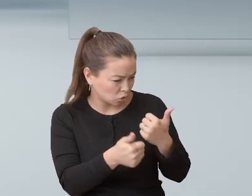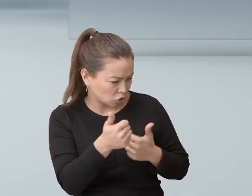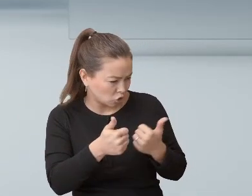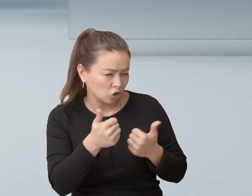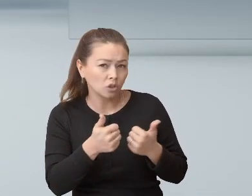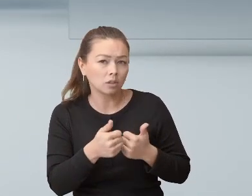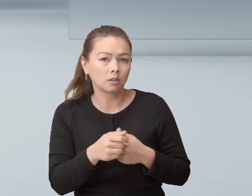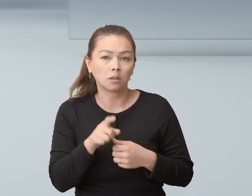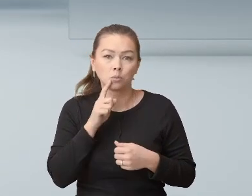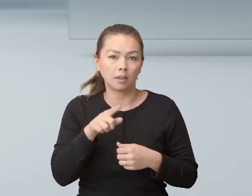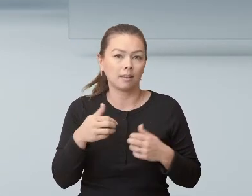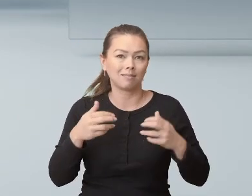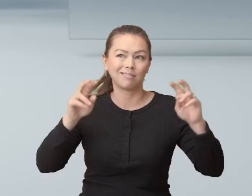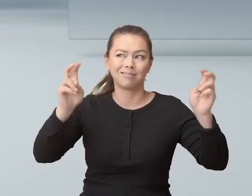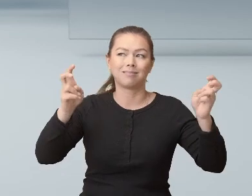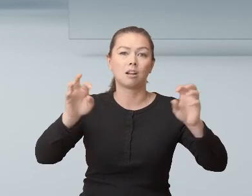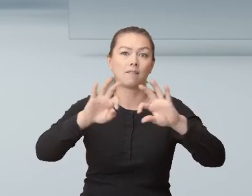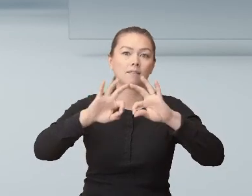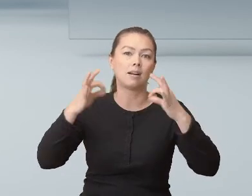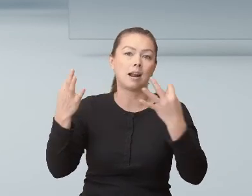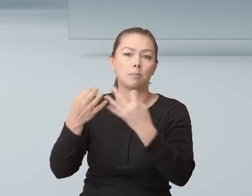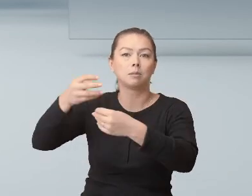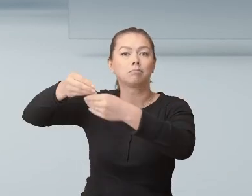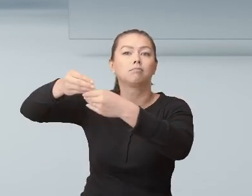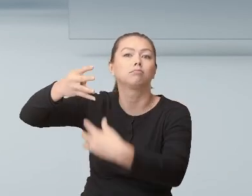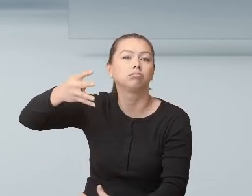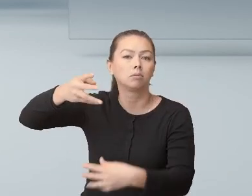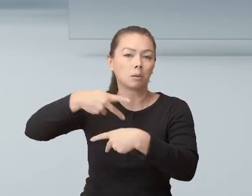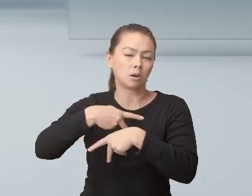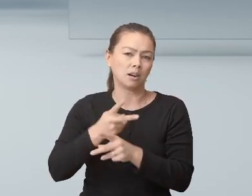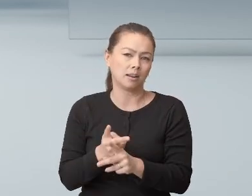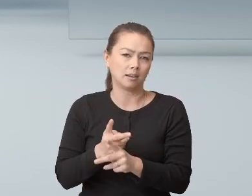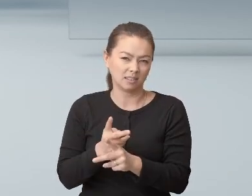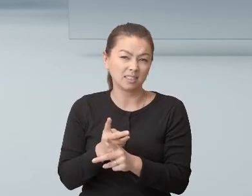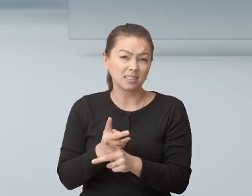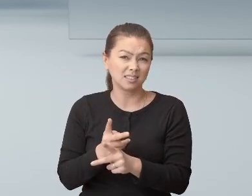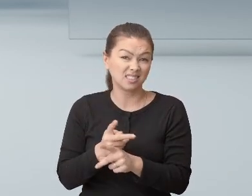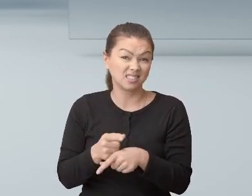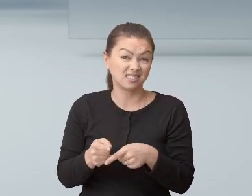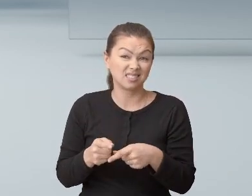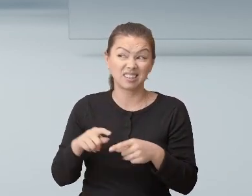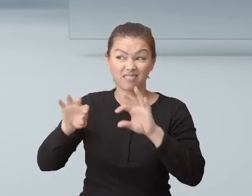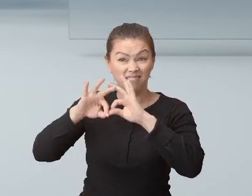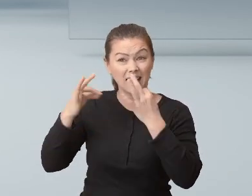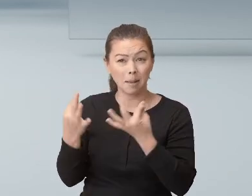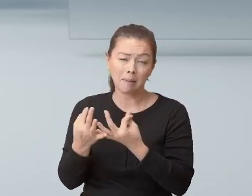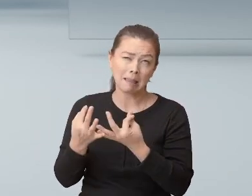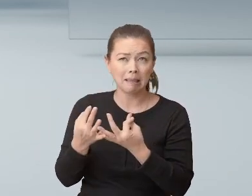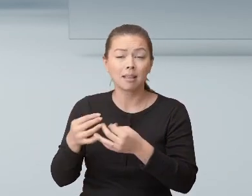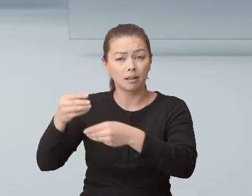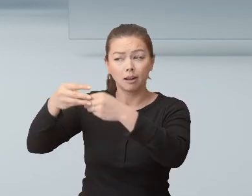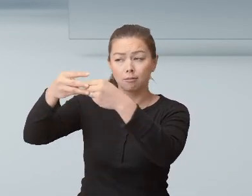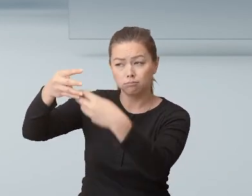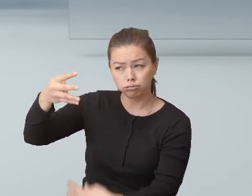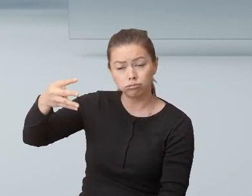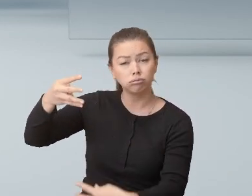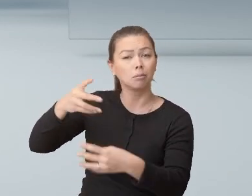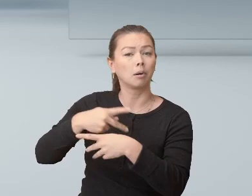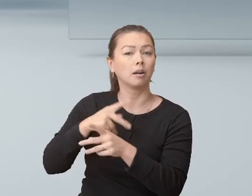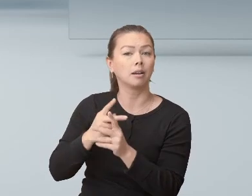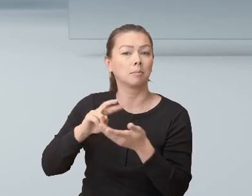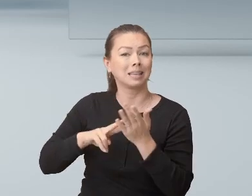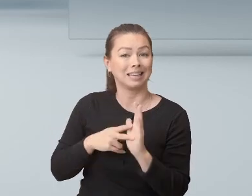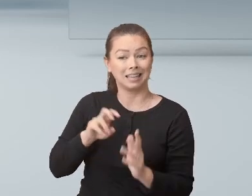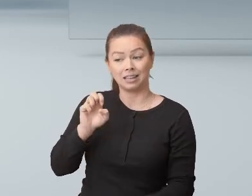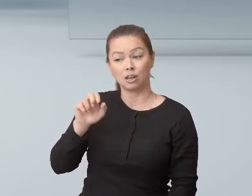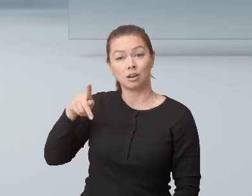it's a family of products, right? And so it's not just a family of products, but we're not talking about just an ERP, Tim.